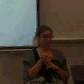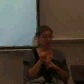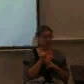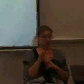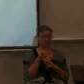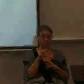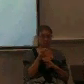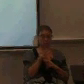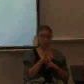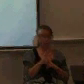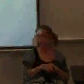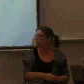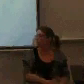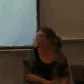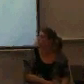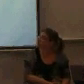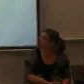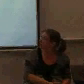photosynthesis.